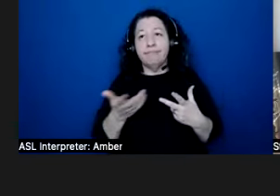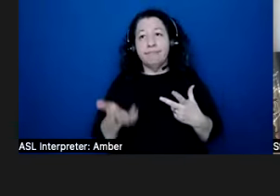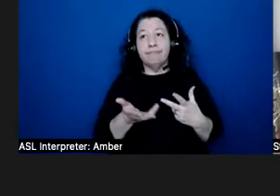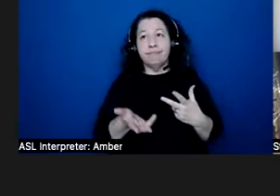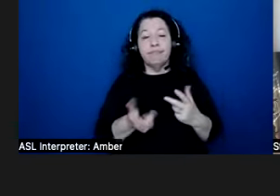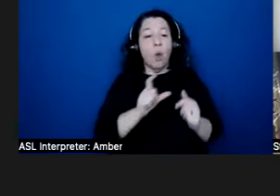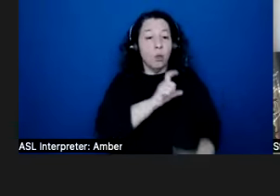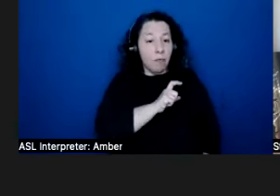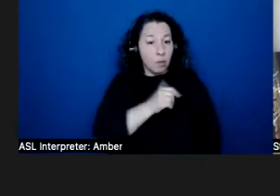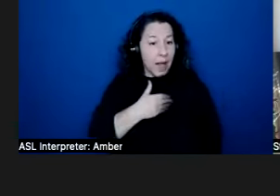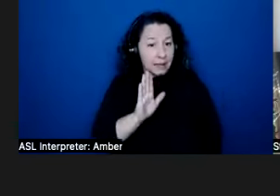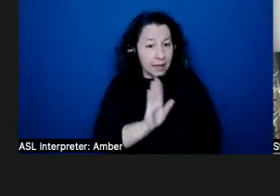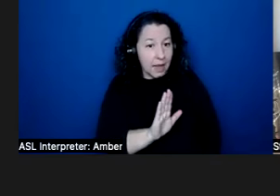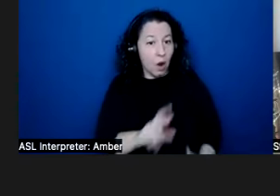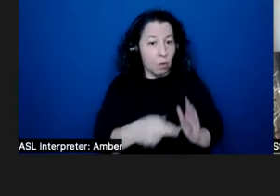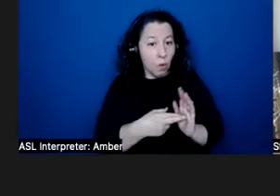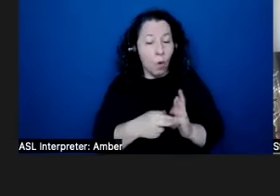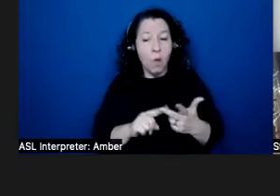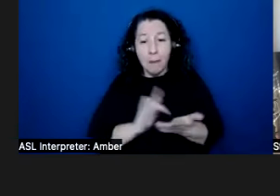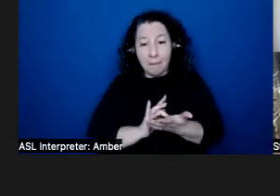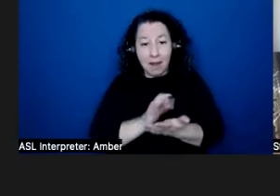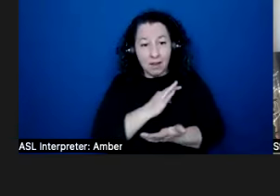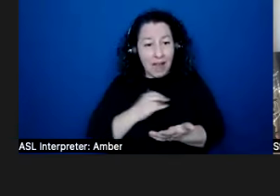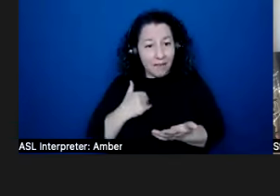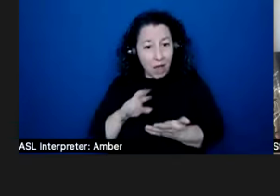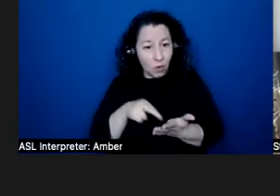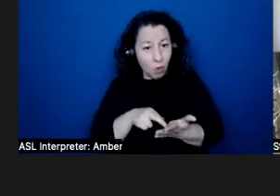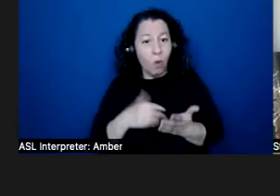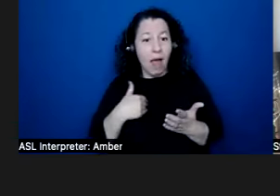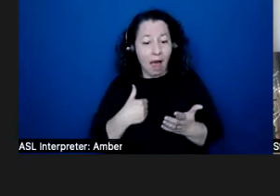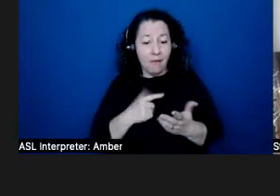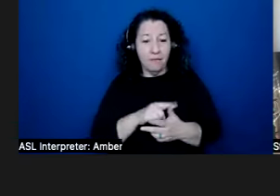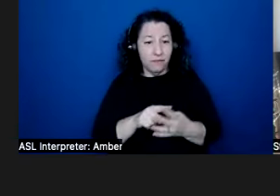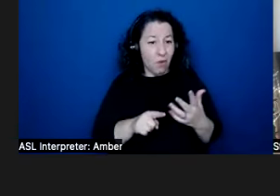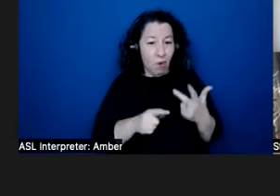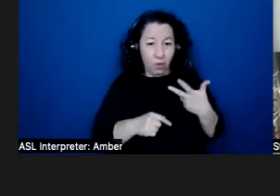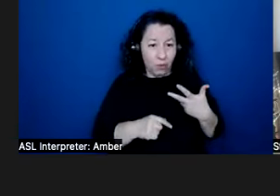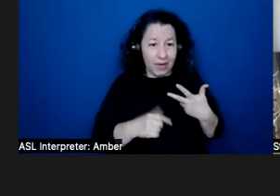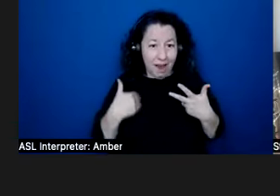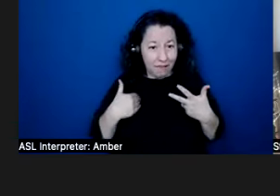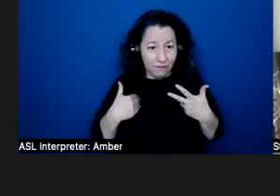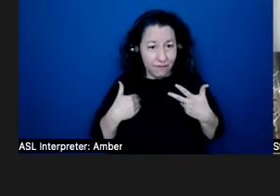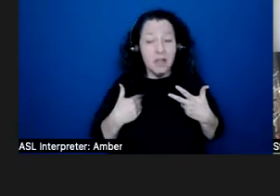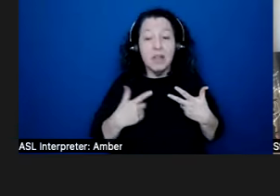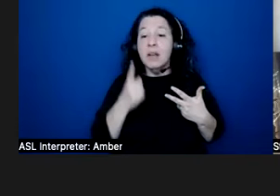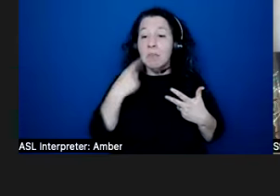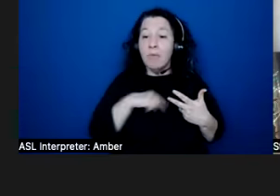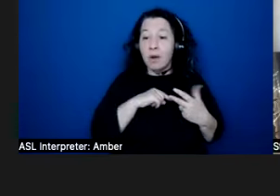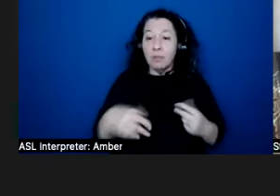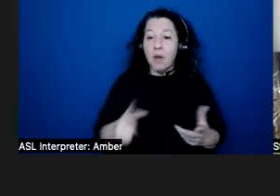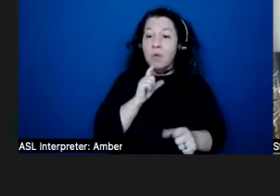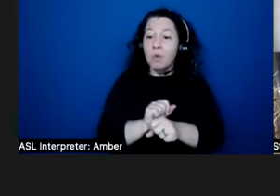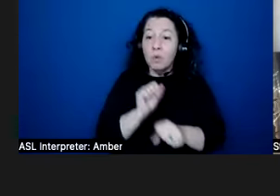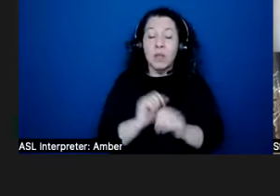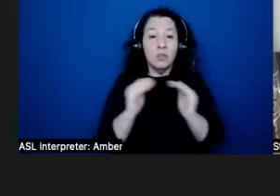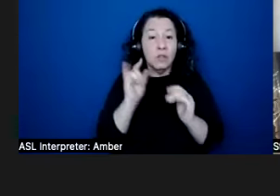Law enforcement has a role, medical staff has a role, but in order to really provide justice to that victim,